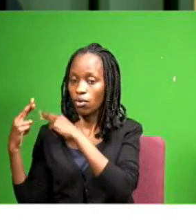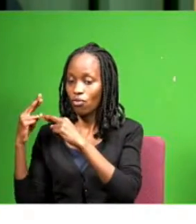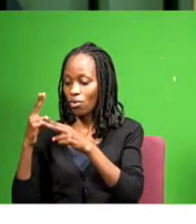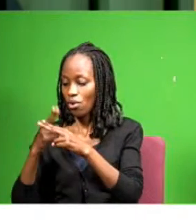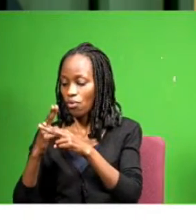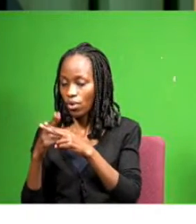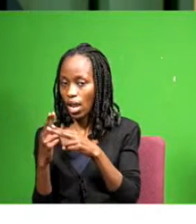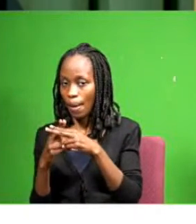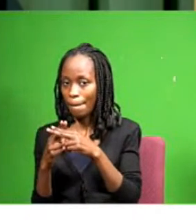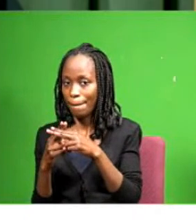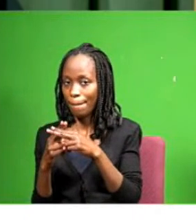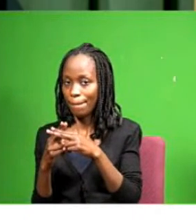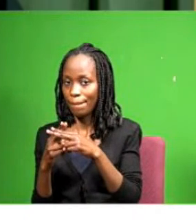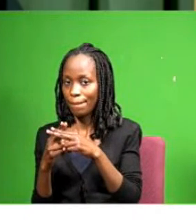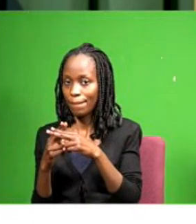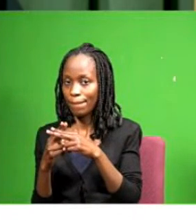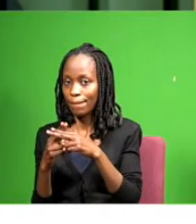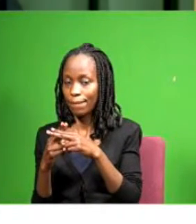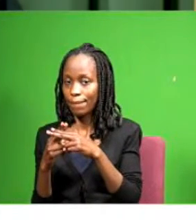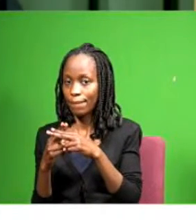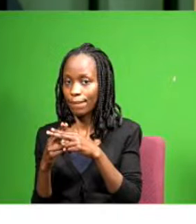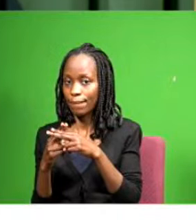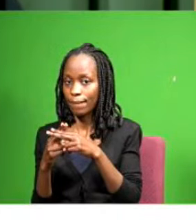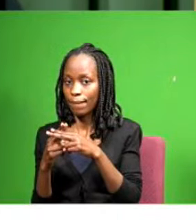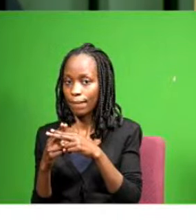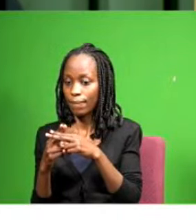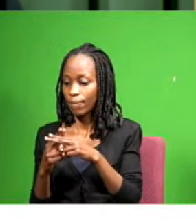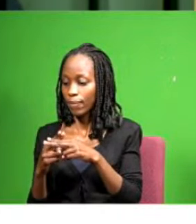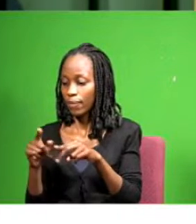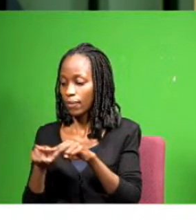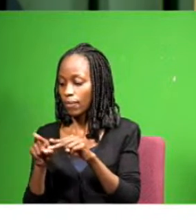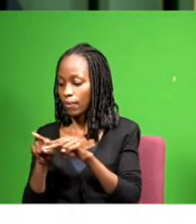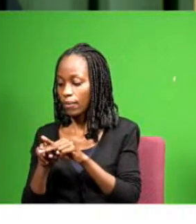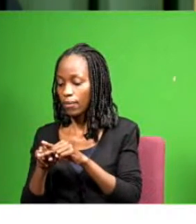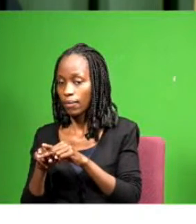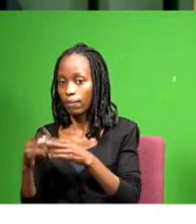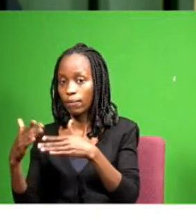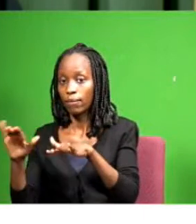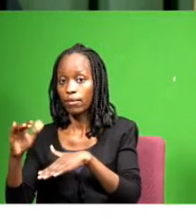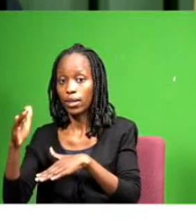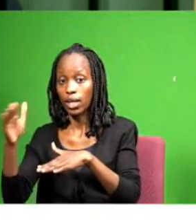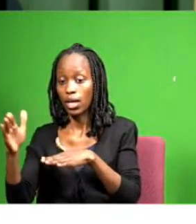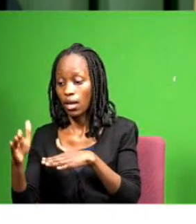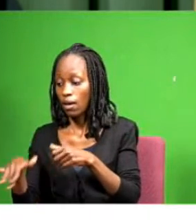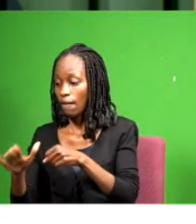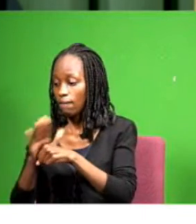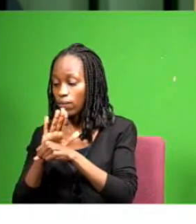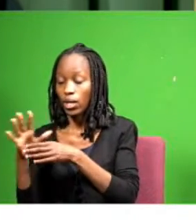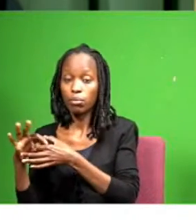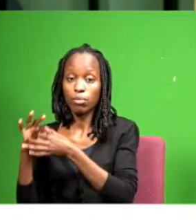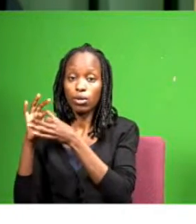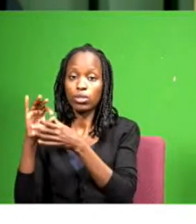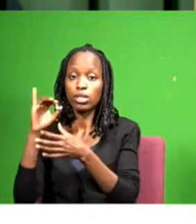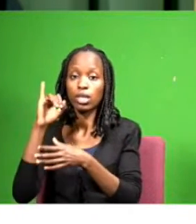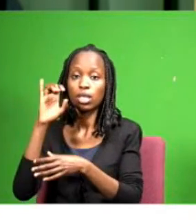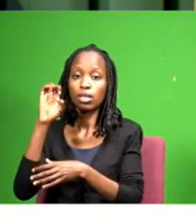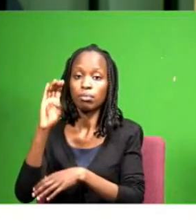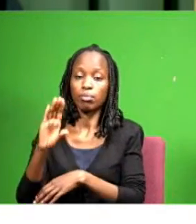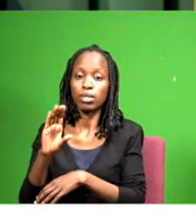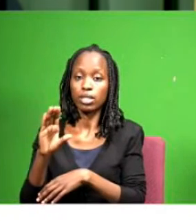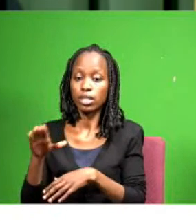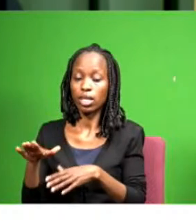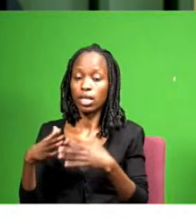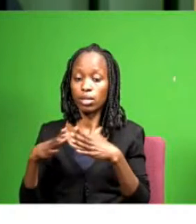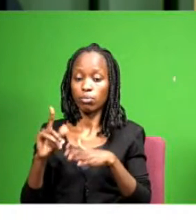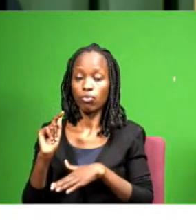the delimitation of constituencies exclusively belongs to the IEBC. The people of